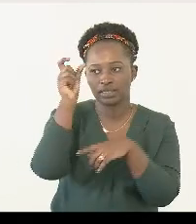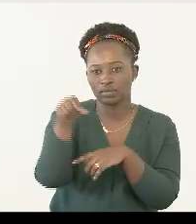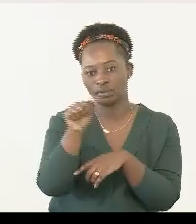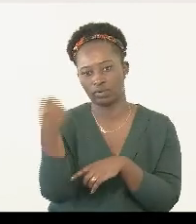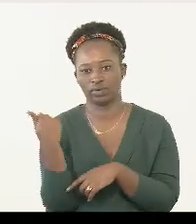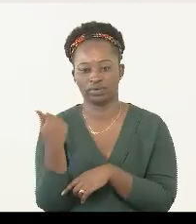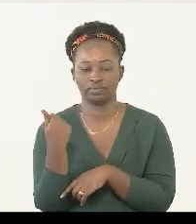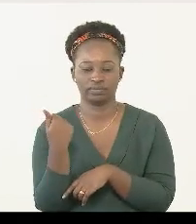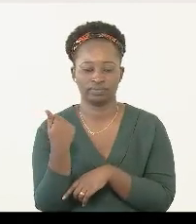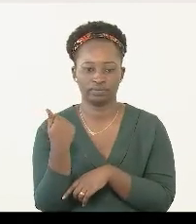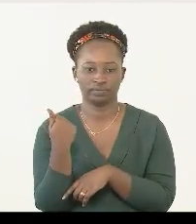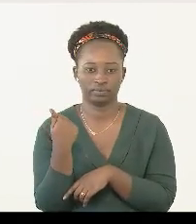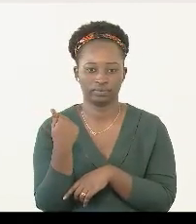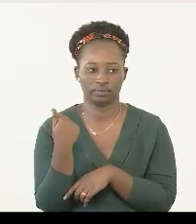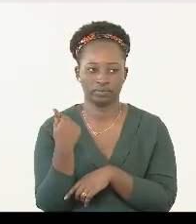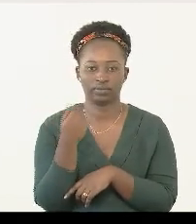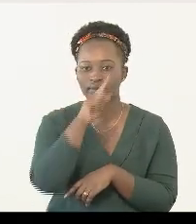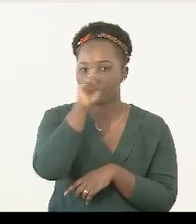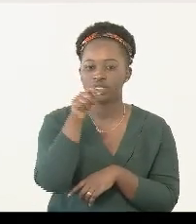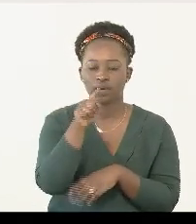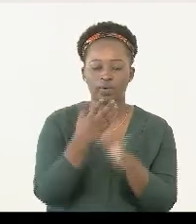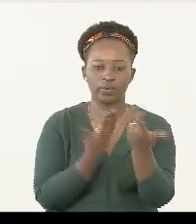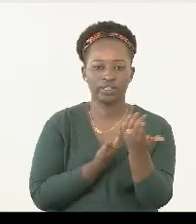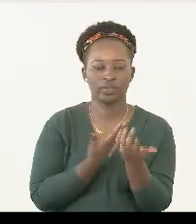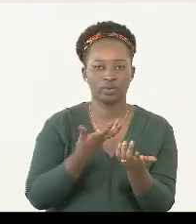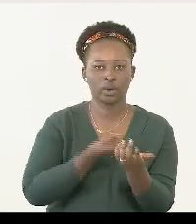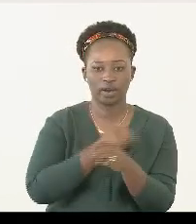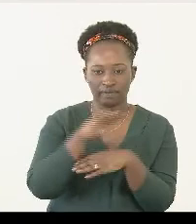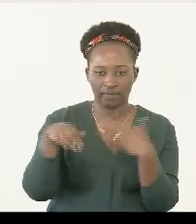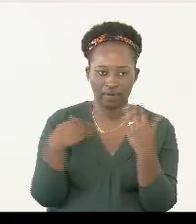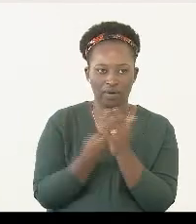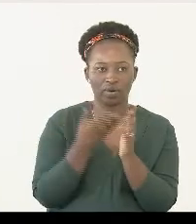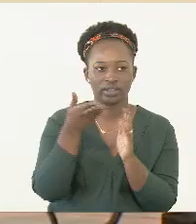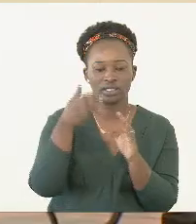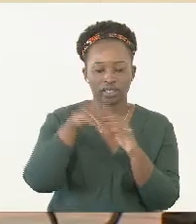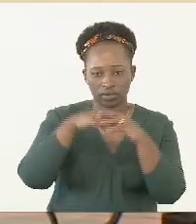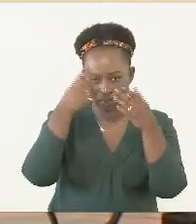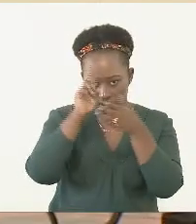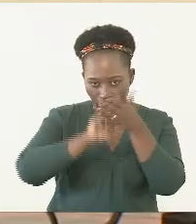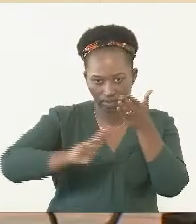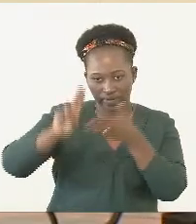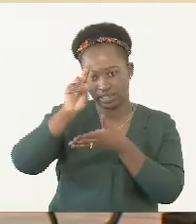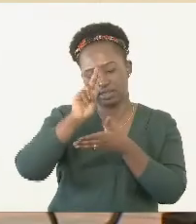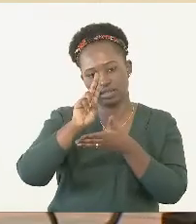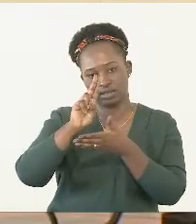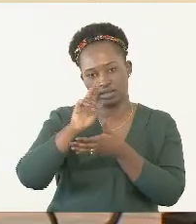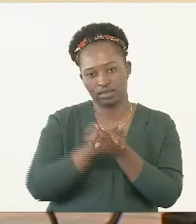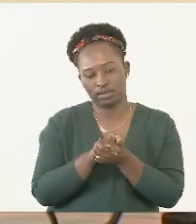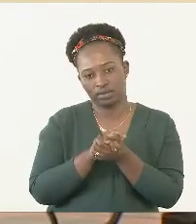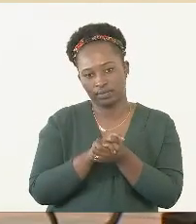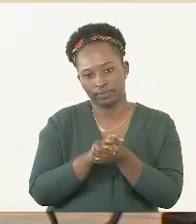else? Are you waiting to have all these skills when you reach university and you first struggle in your first year?